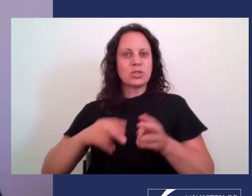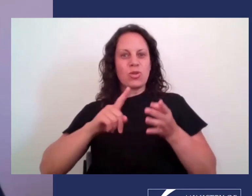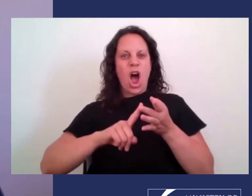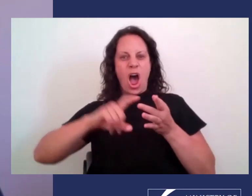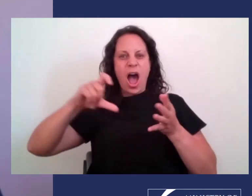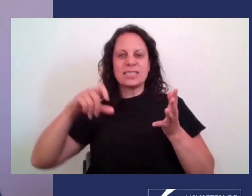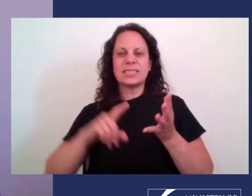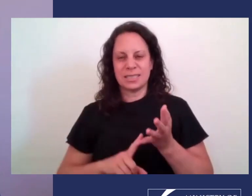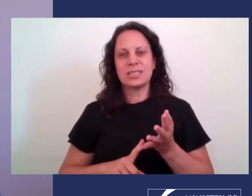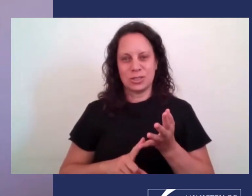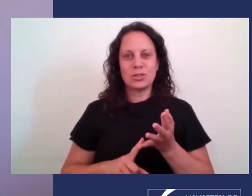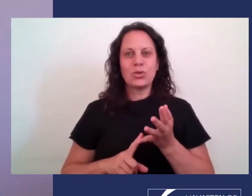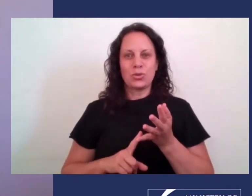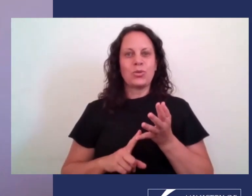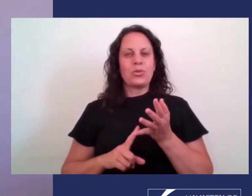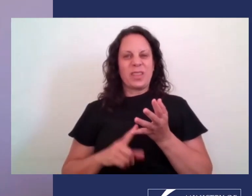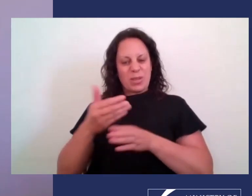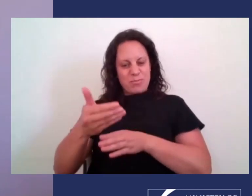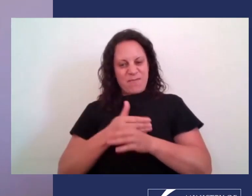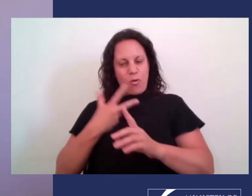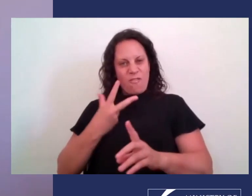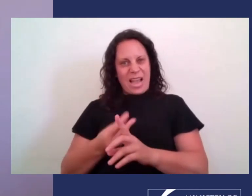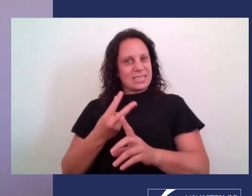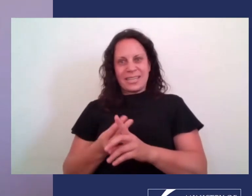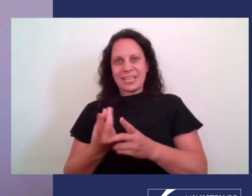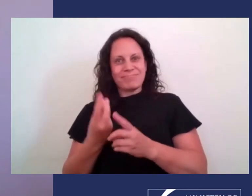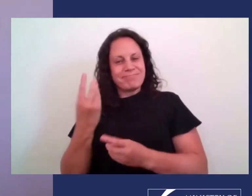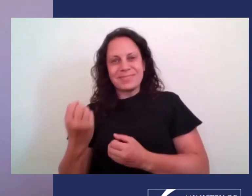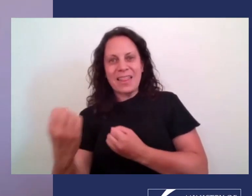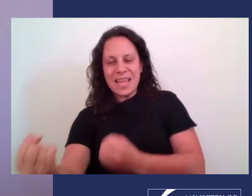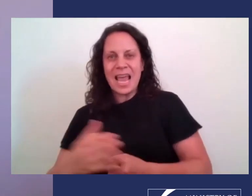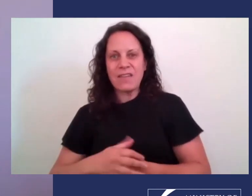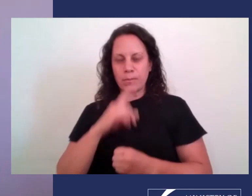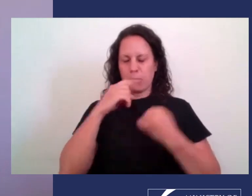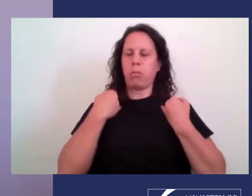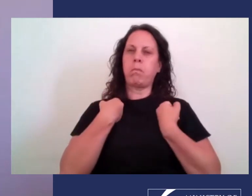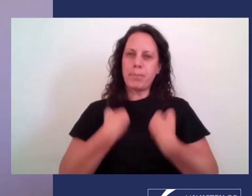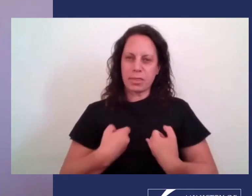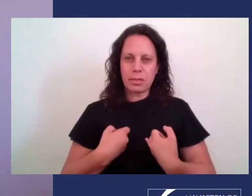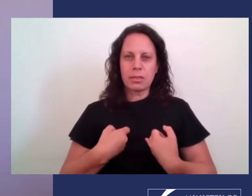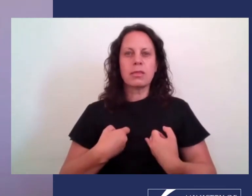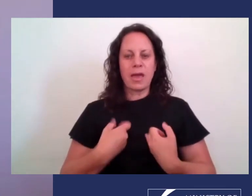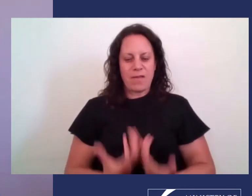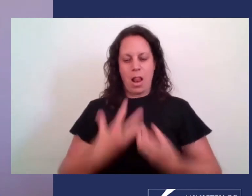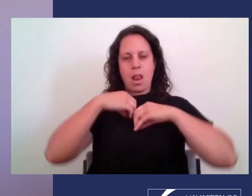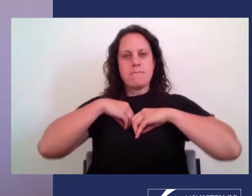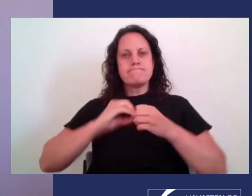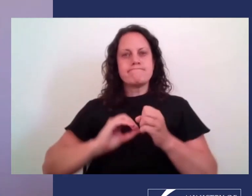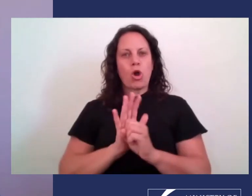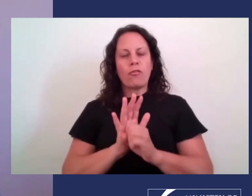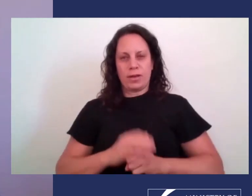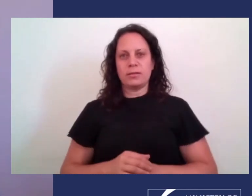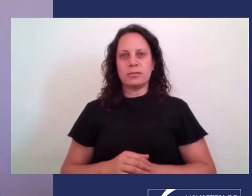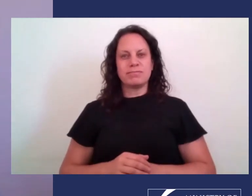before vaccination was really available, and how unwell people can be when they get COVID. And so I think we need